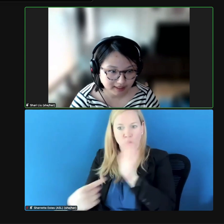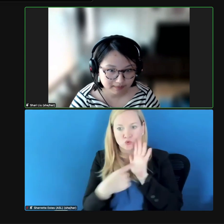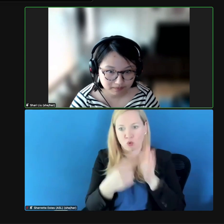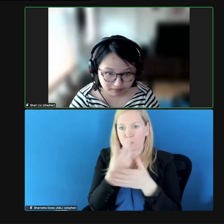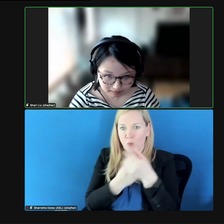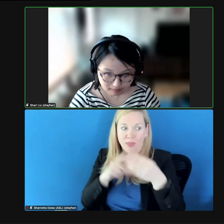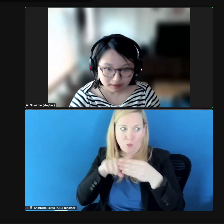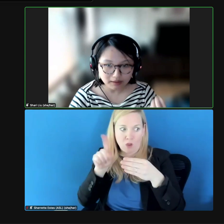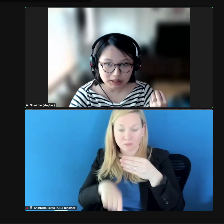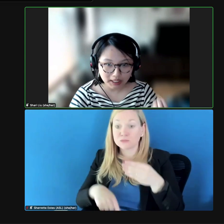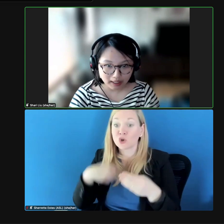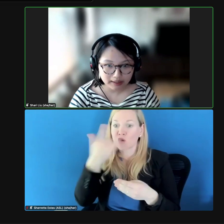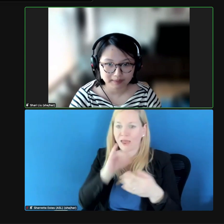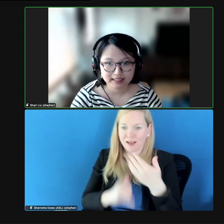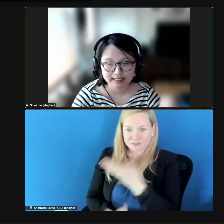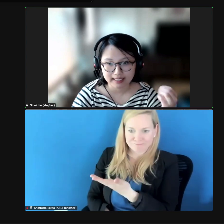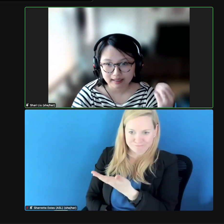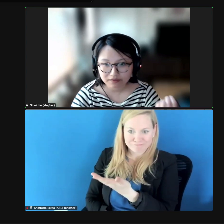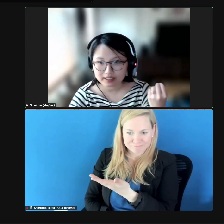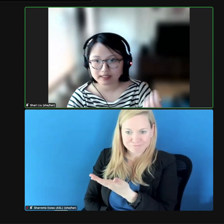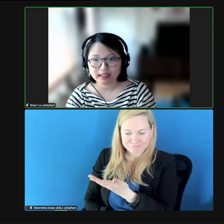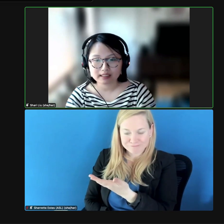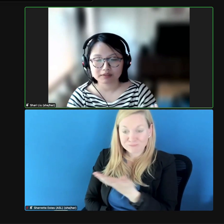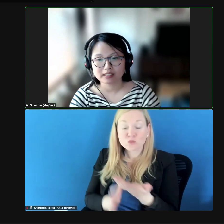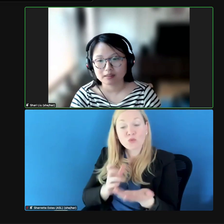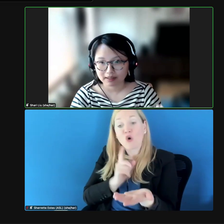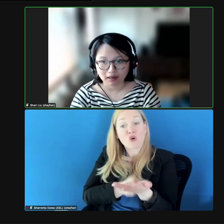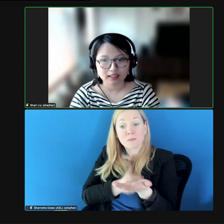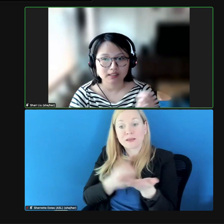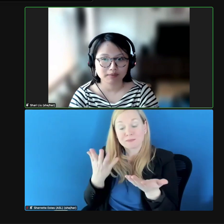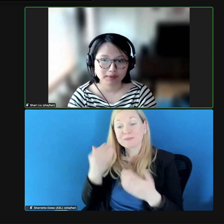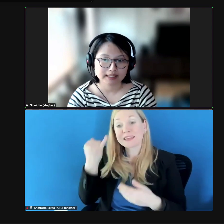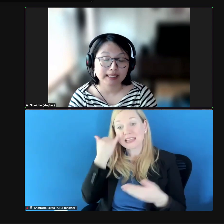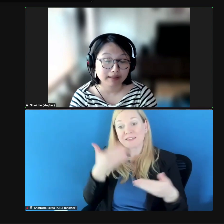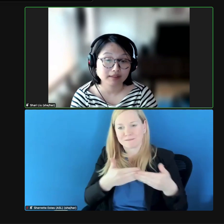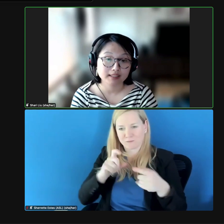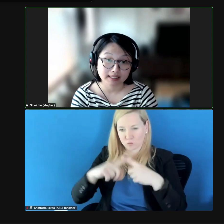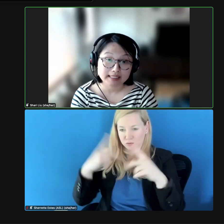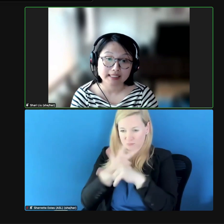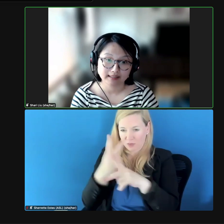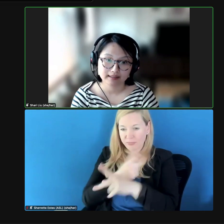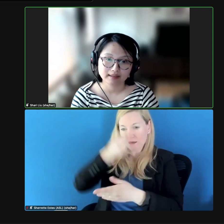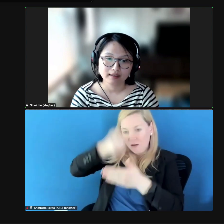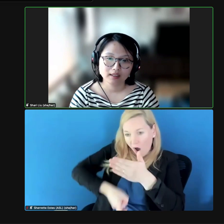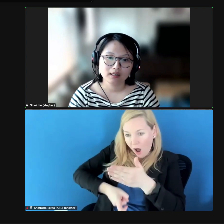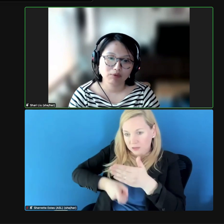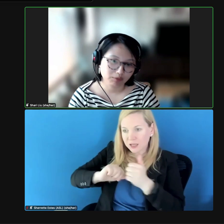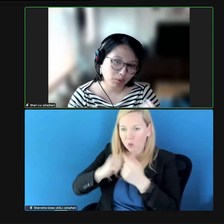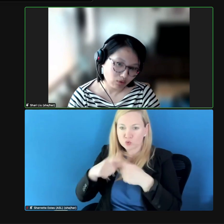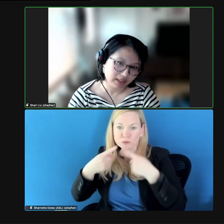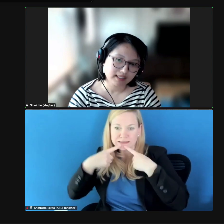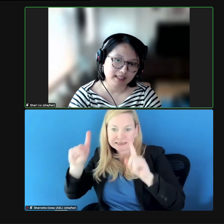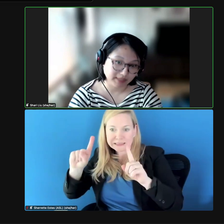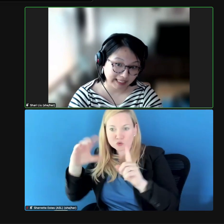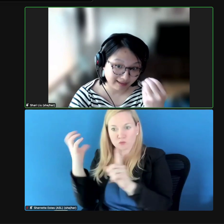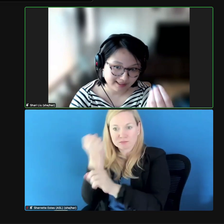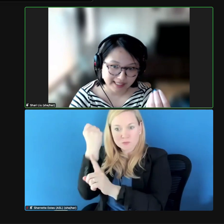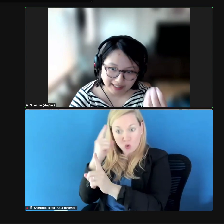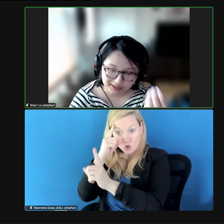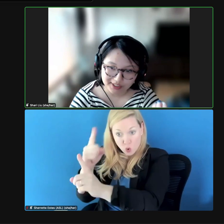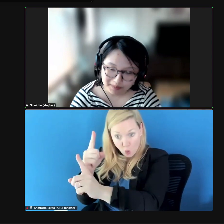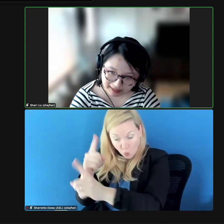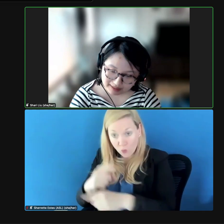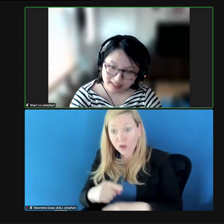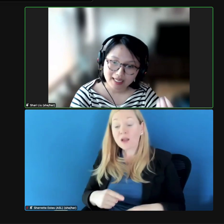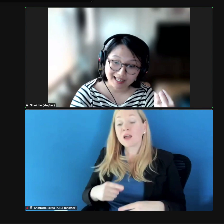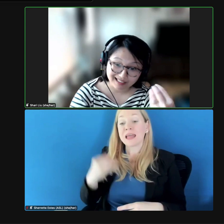looked like this. So the argument is that infants need to reason about cost and reward together to succeed here, where reward is something held in